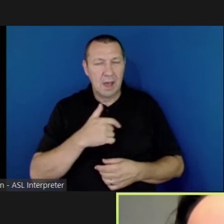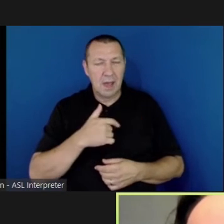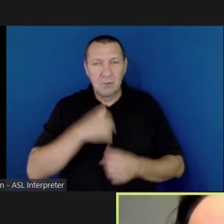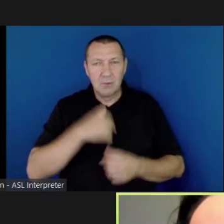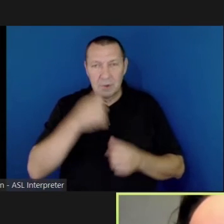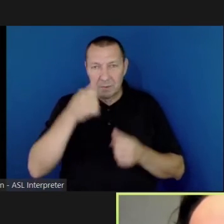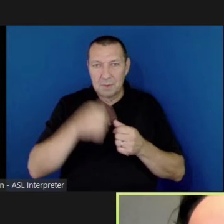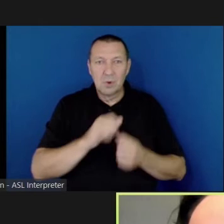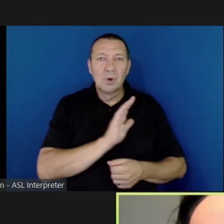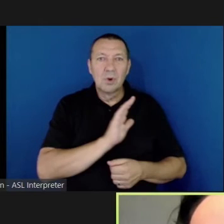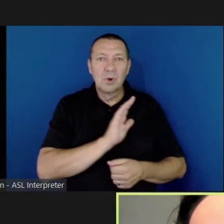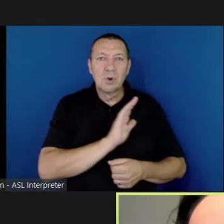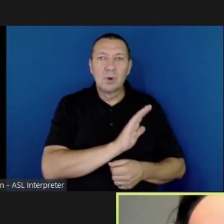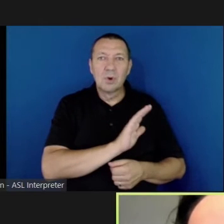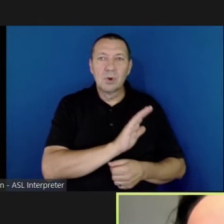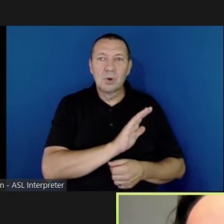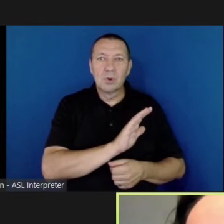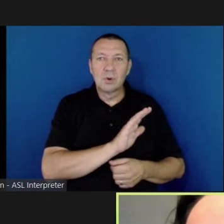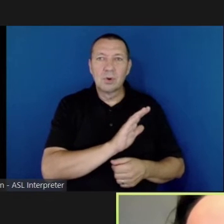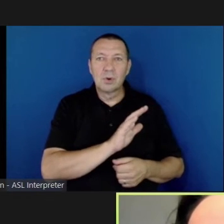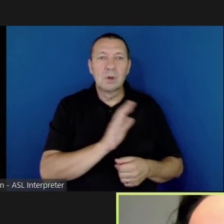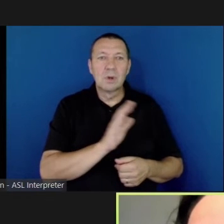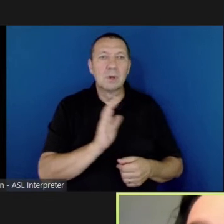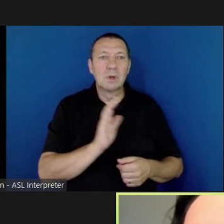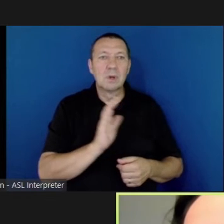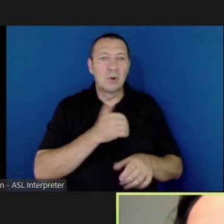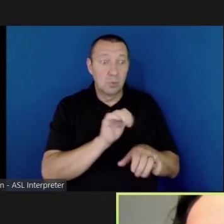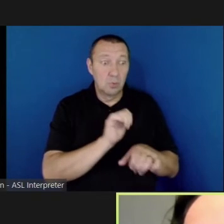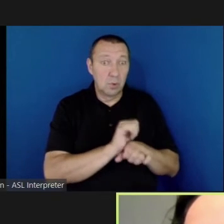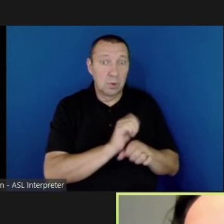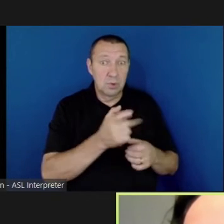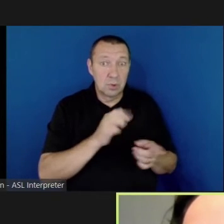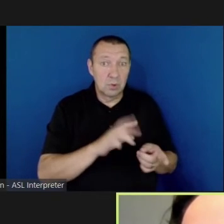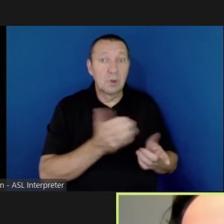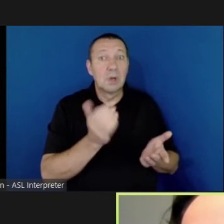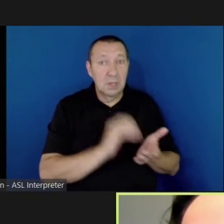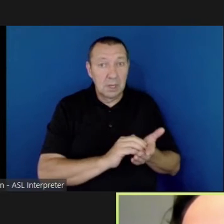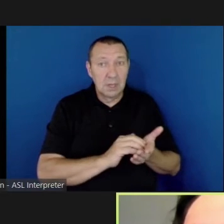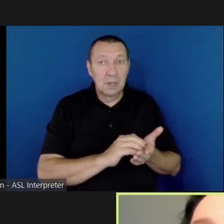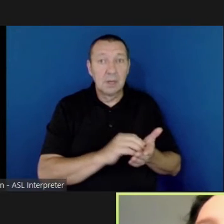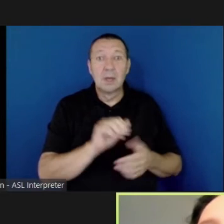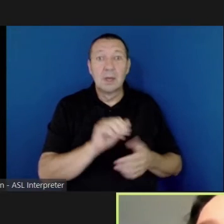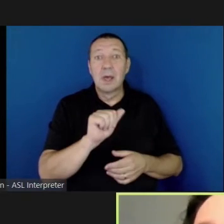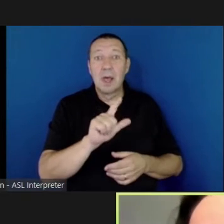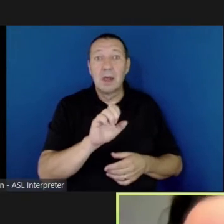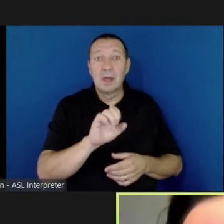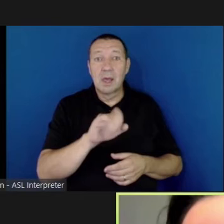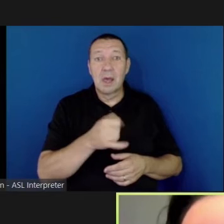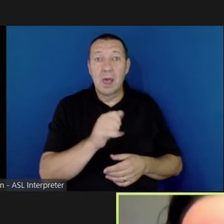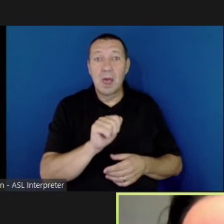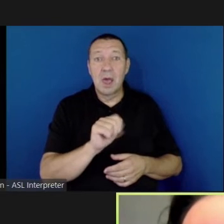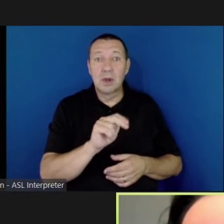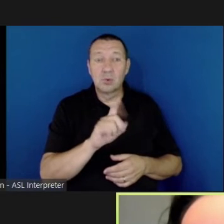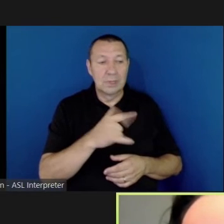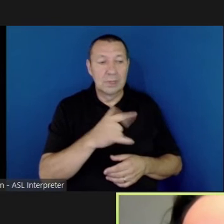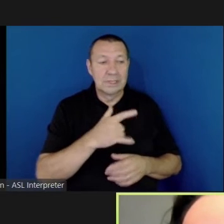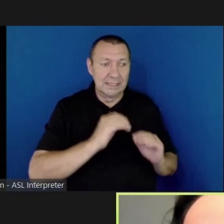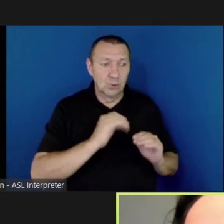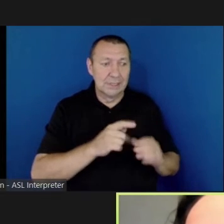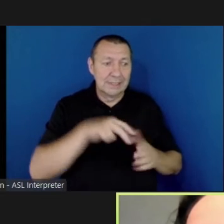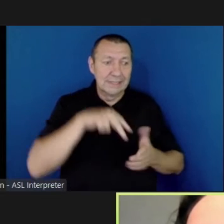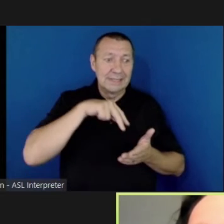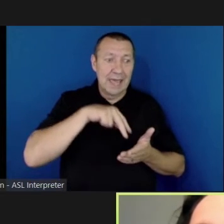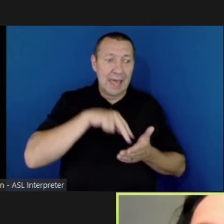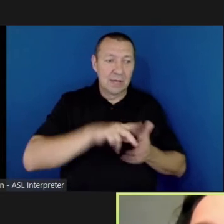her facilitator, our employee working with her, just over and over again, teaching her to stand up straight,